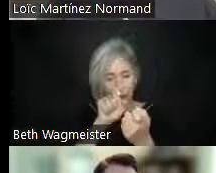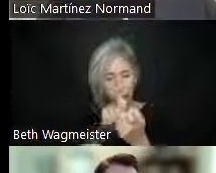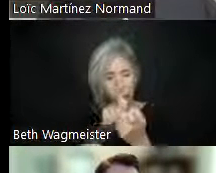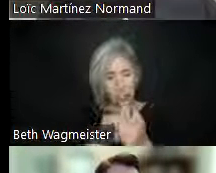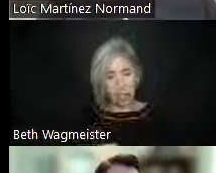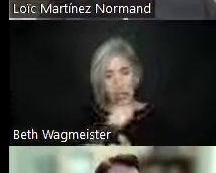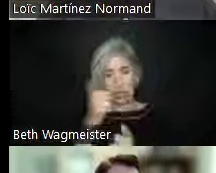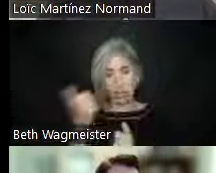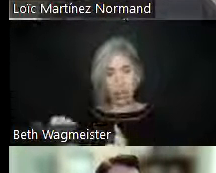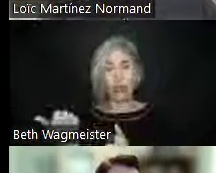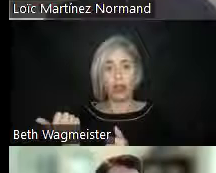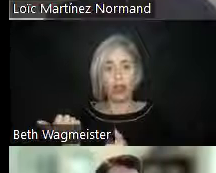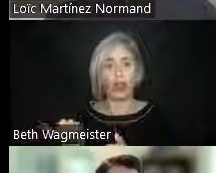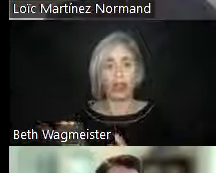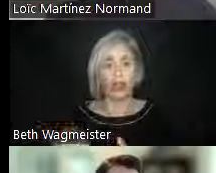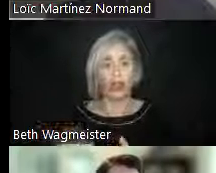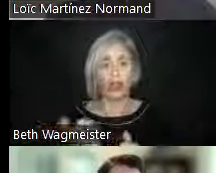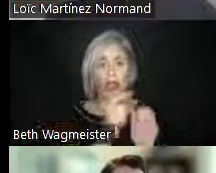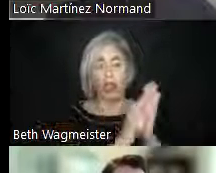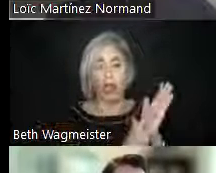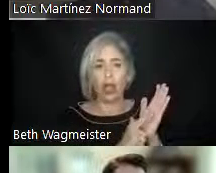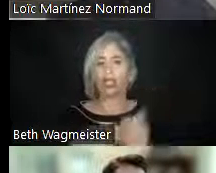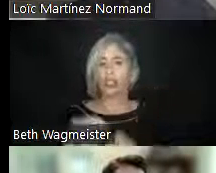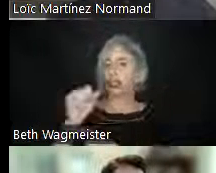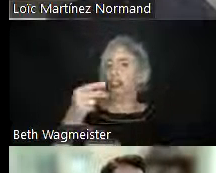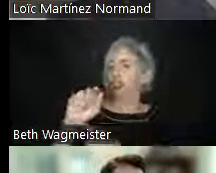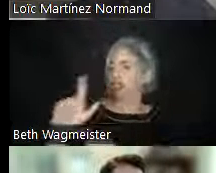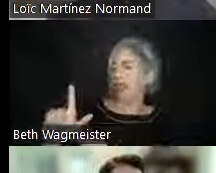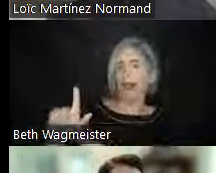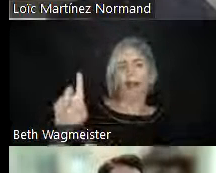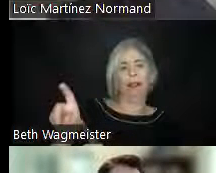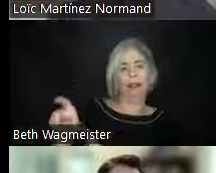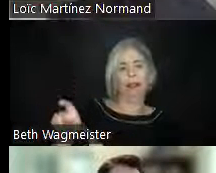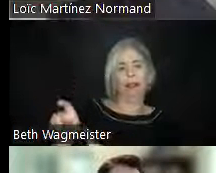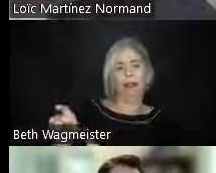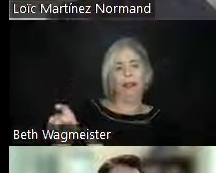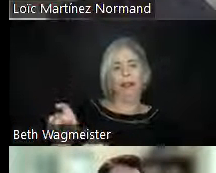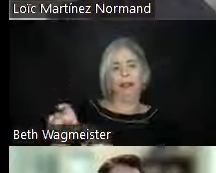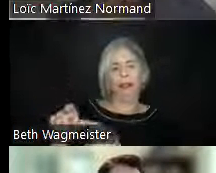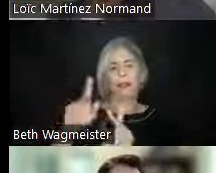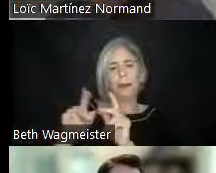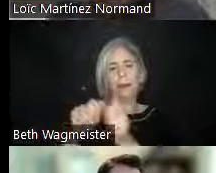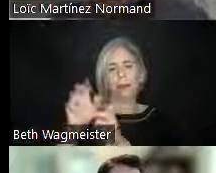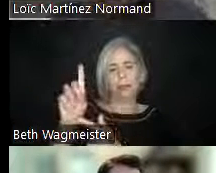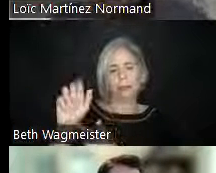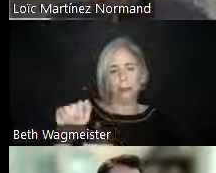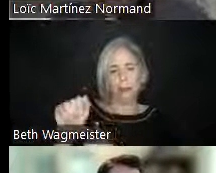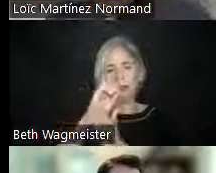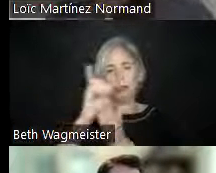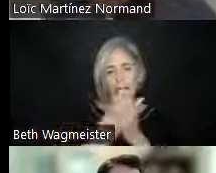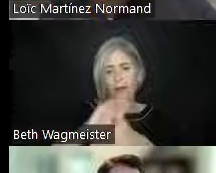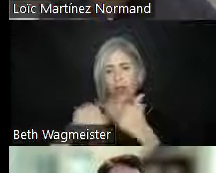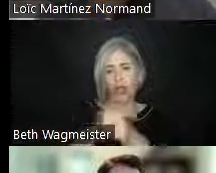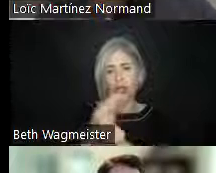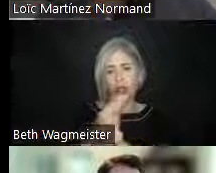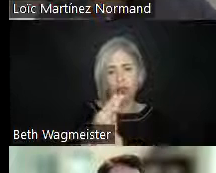law, the technical specifications shall, as far as accessibility criteria for persons with disabilities or design for all users are